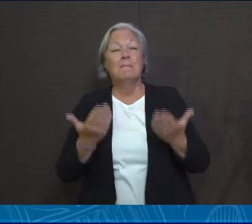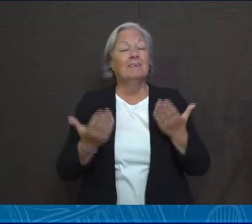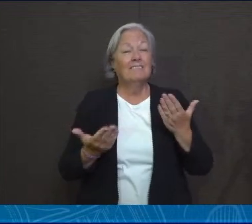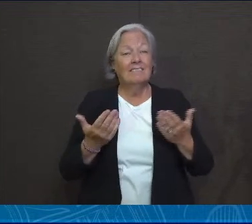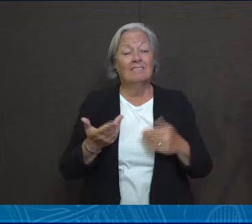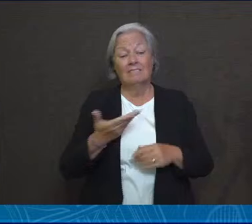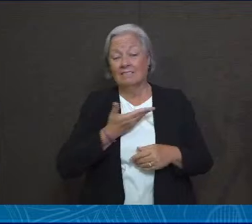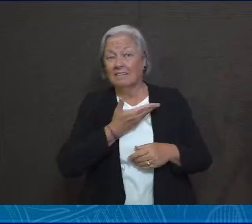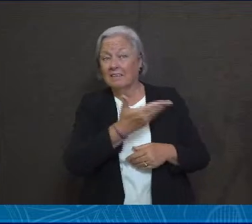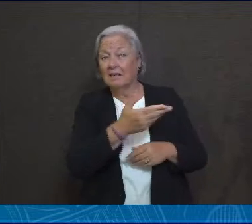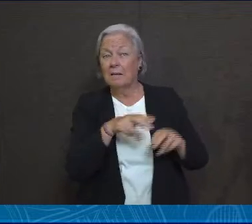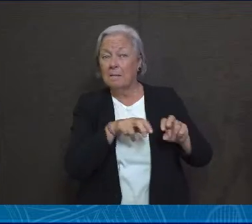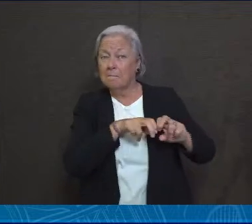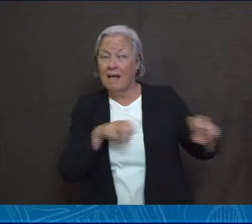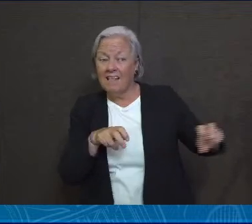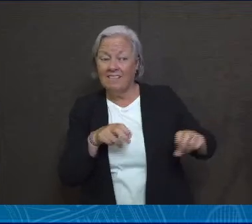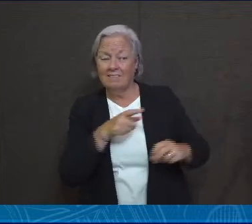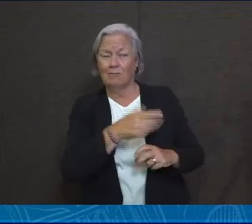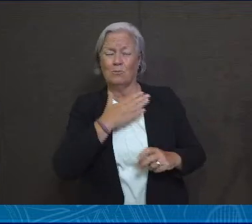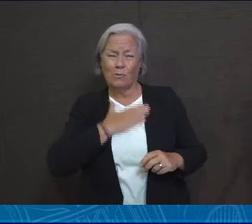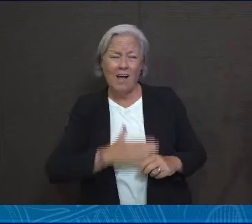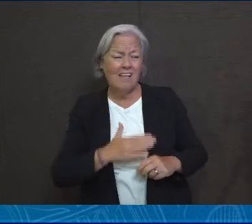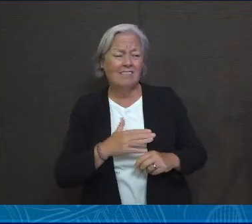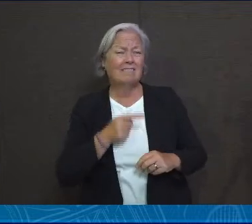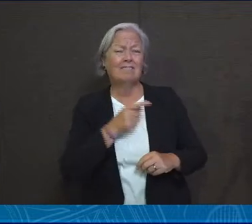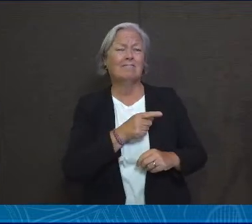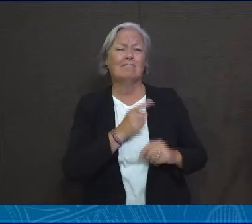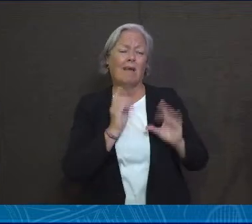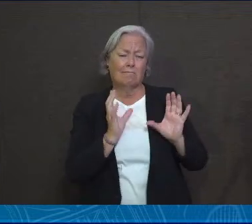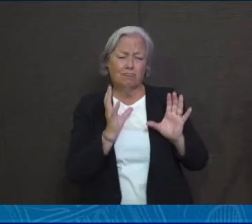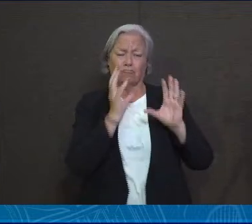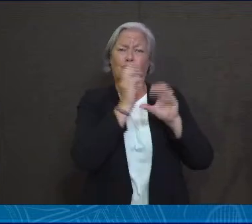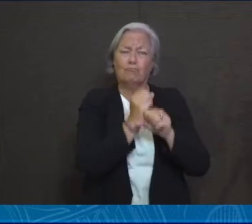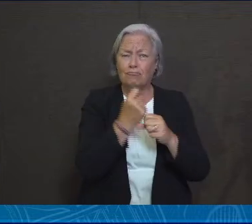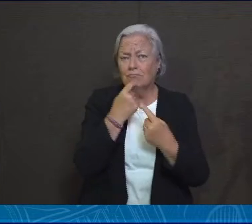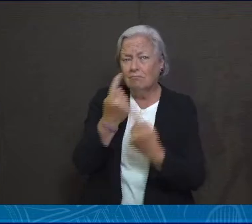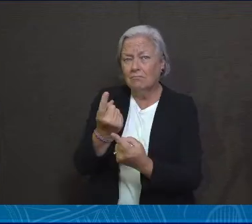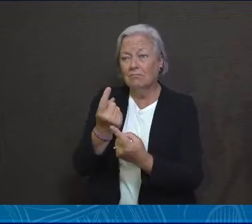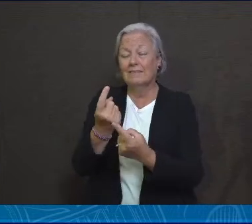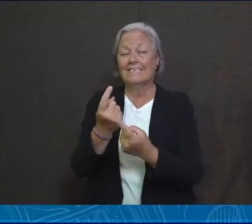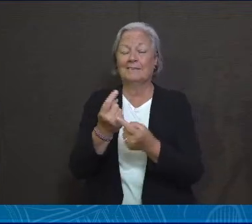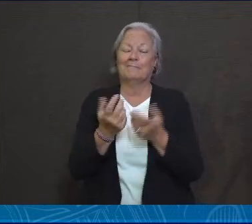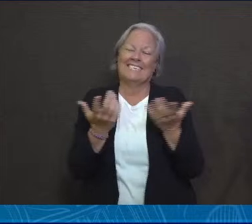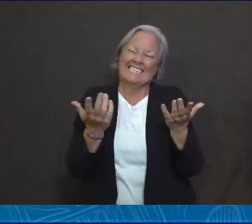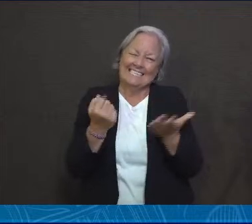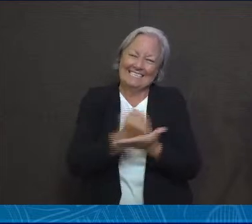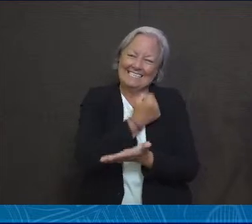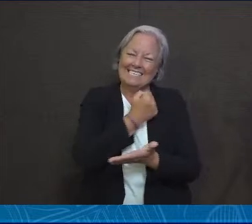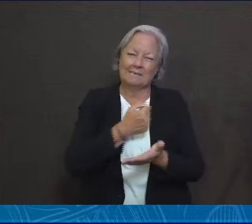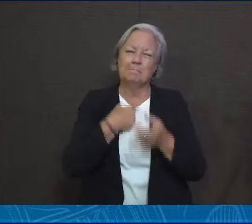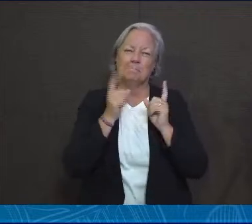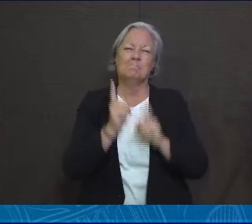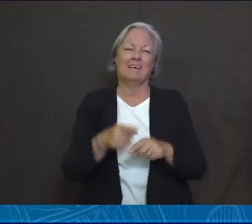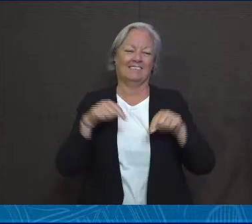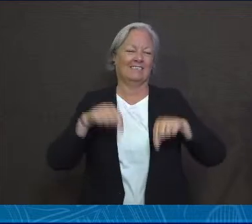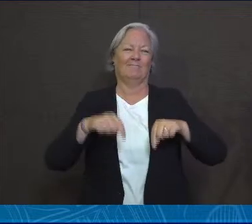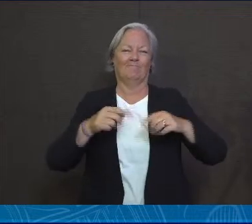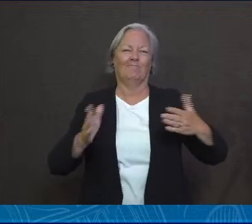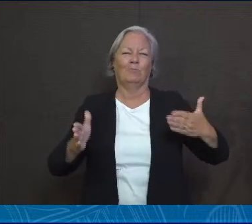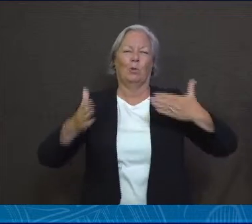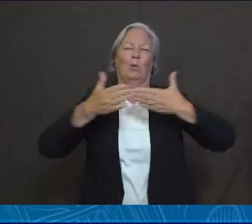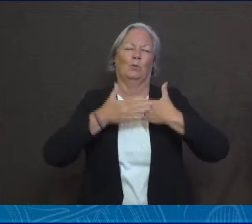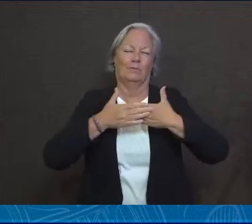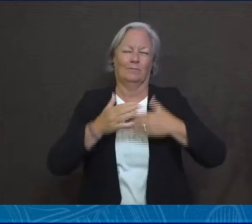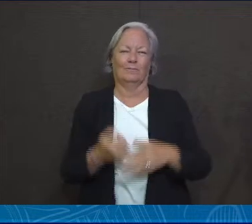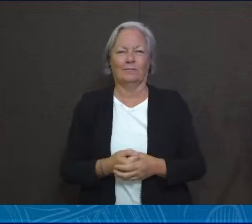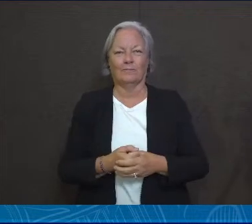remaining panelists if they want to provide a brief response. And then, unfortunately, I have to wrap up our session today.